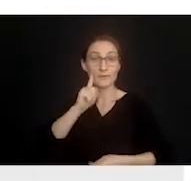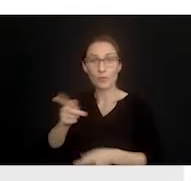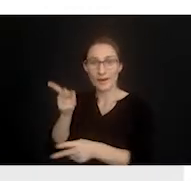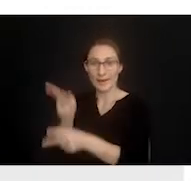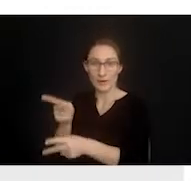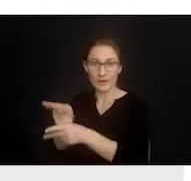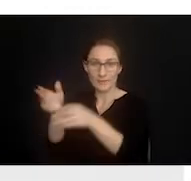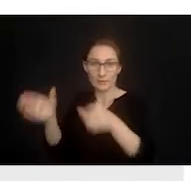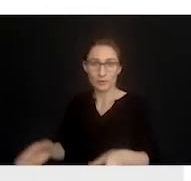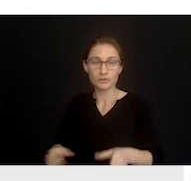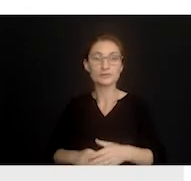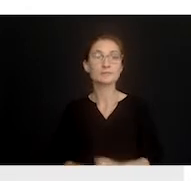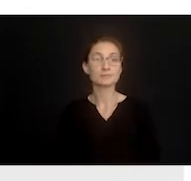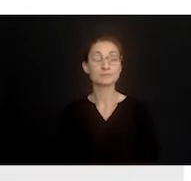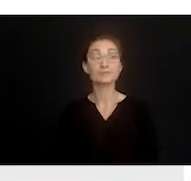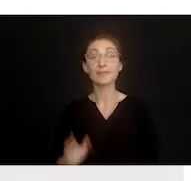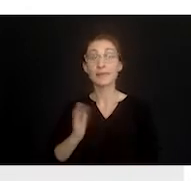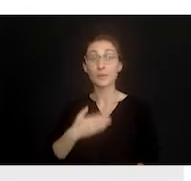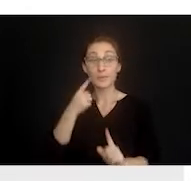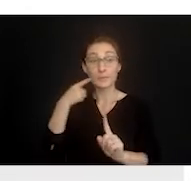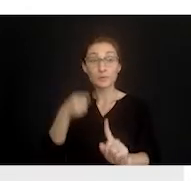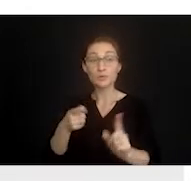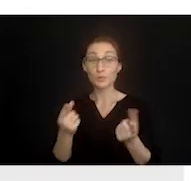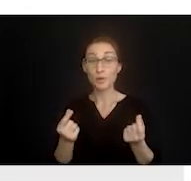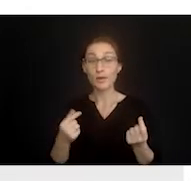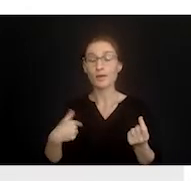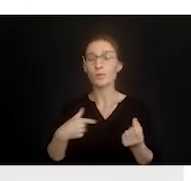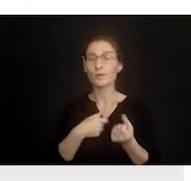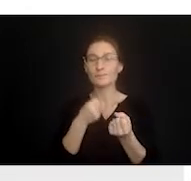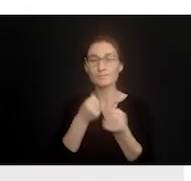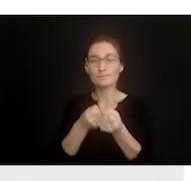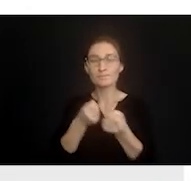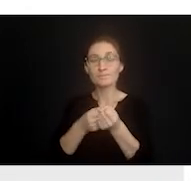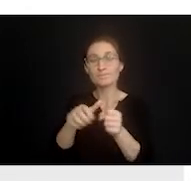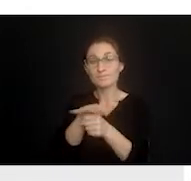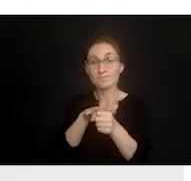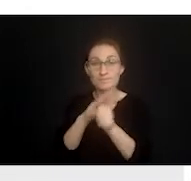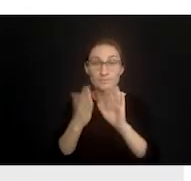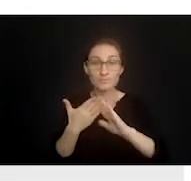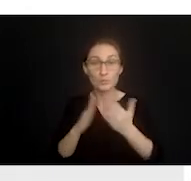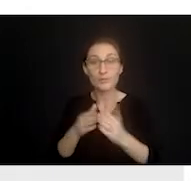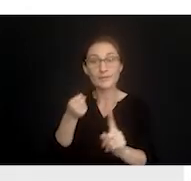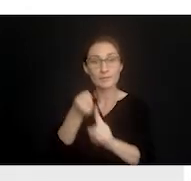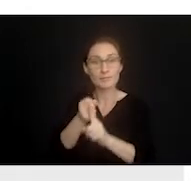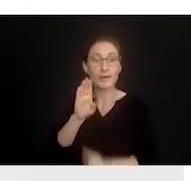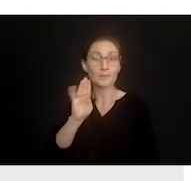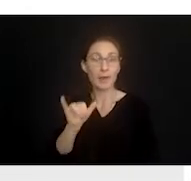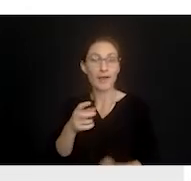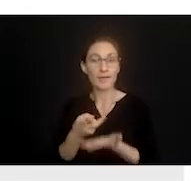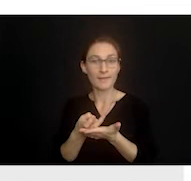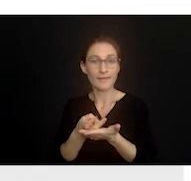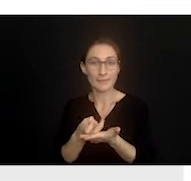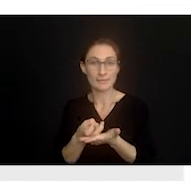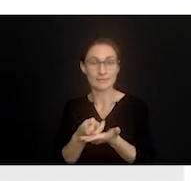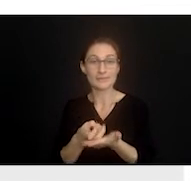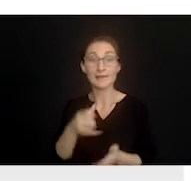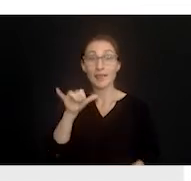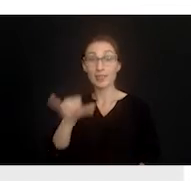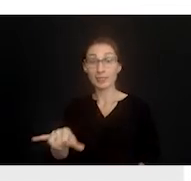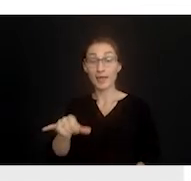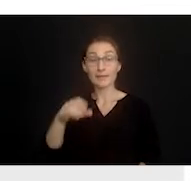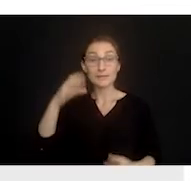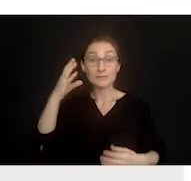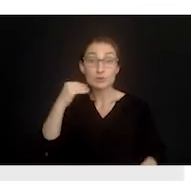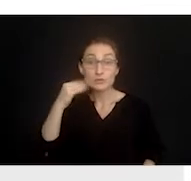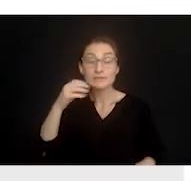Epilepsy Florida is that we are dedicated to supporting those in our local communities impacted by epilepsy. We recognize that a condition like epilepsy